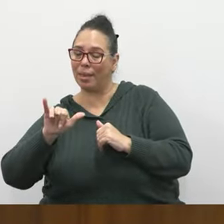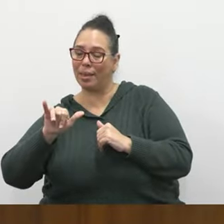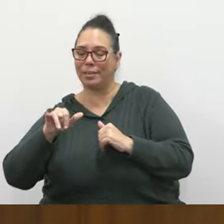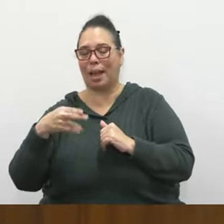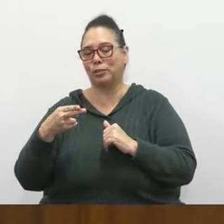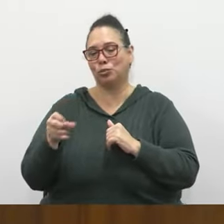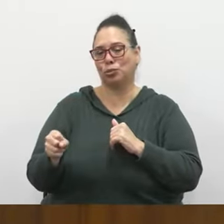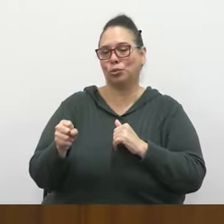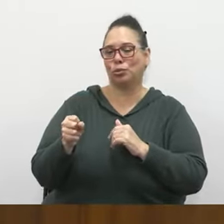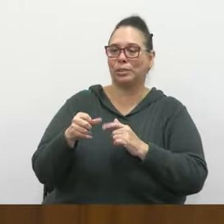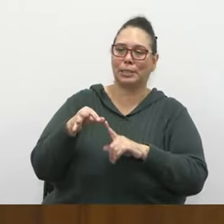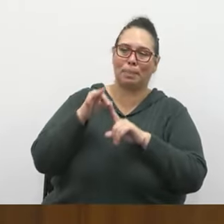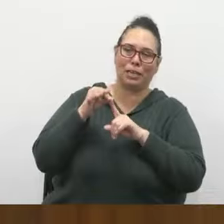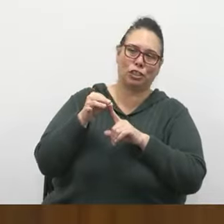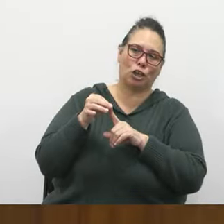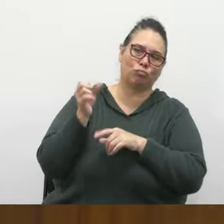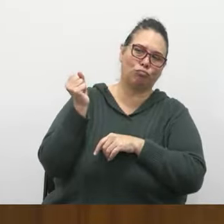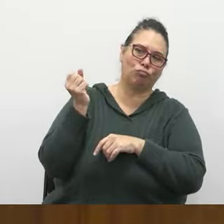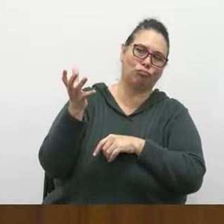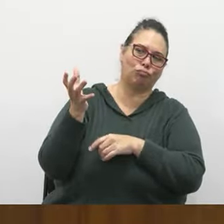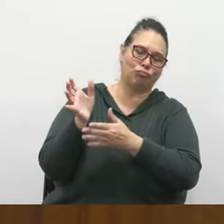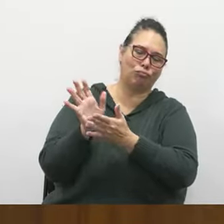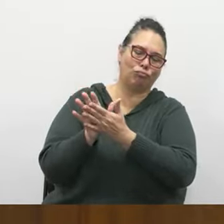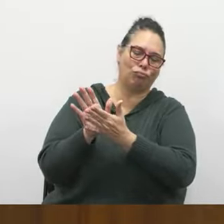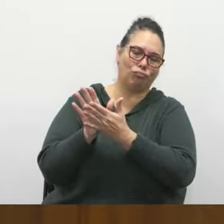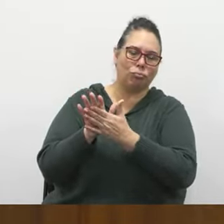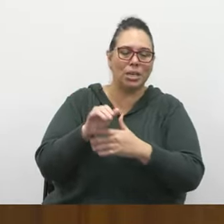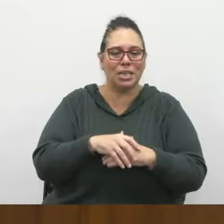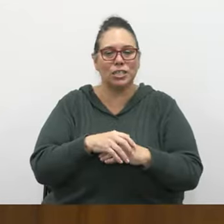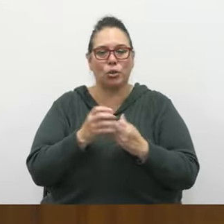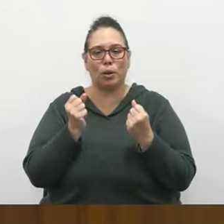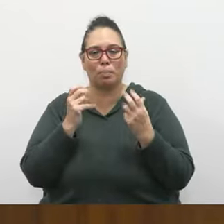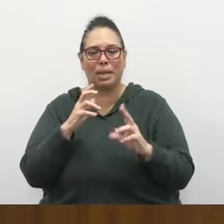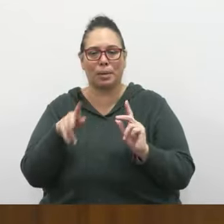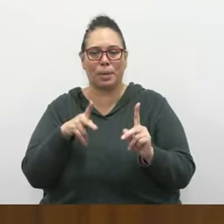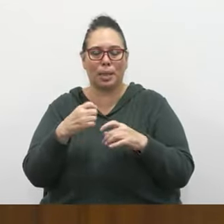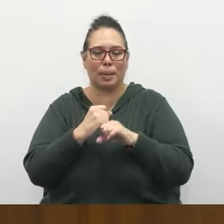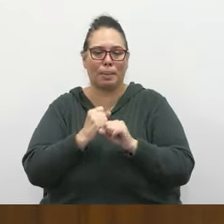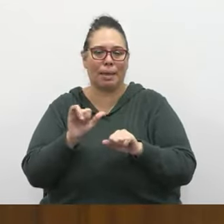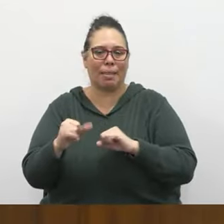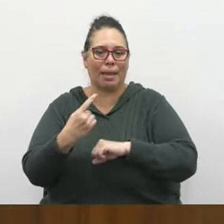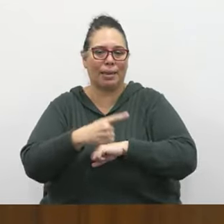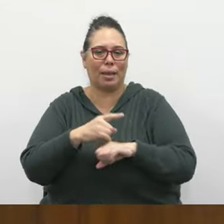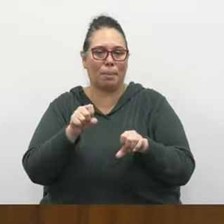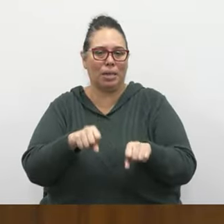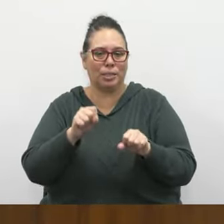them a special shout out, but there was just a lot of people that made that day possible, and I wanted to make sure that they got their